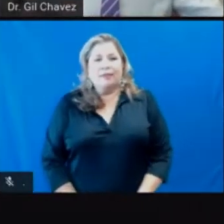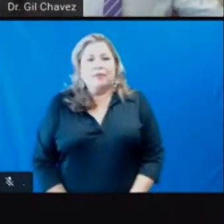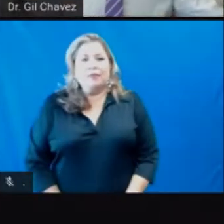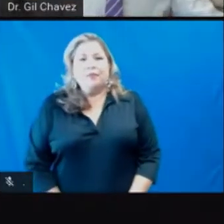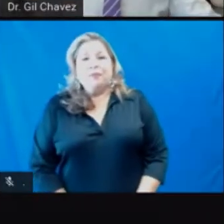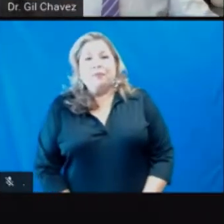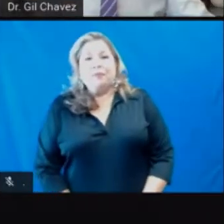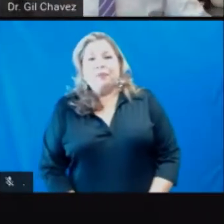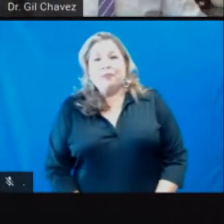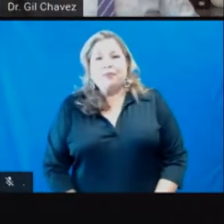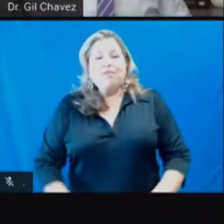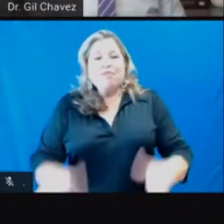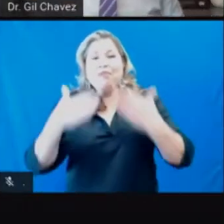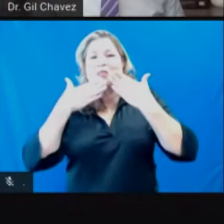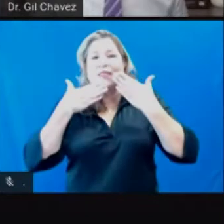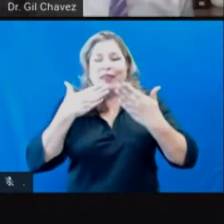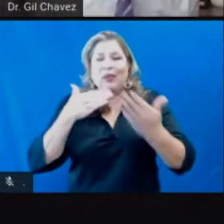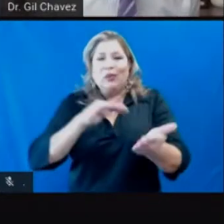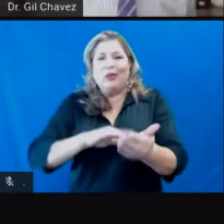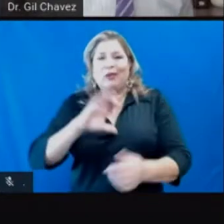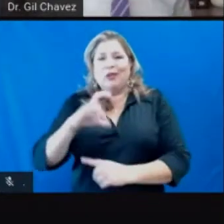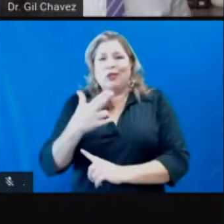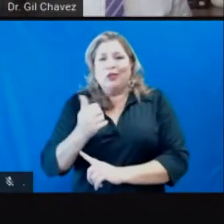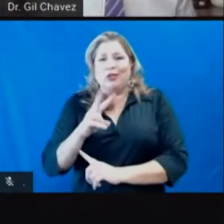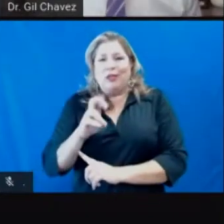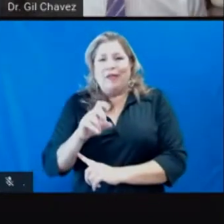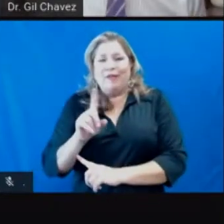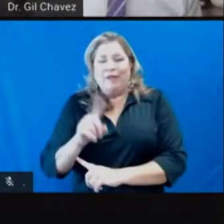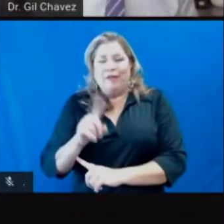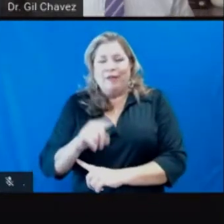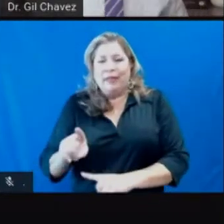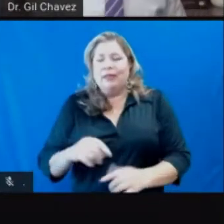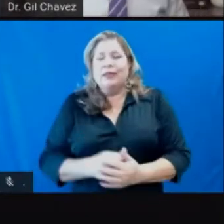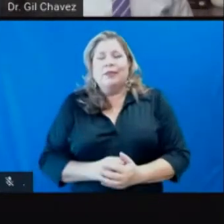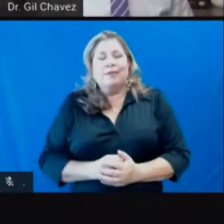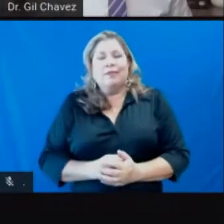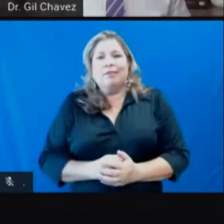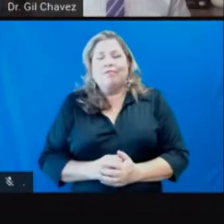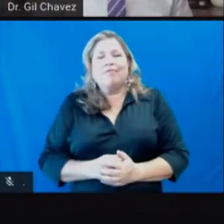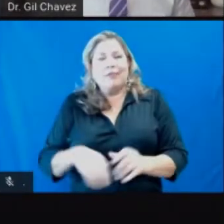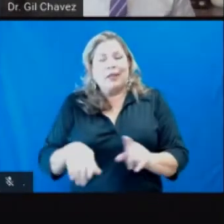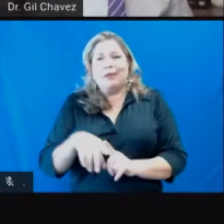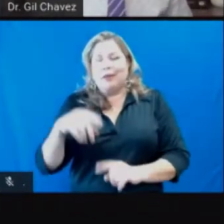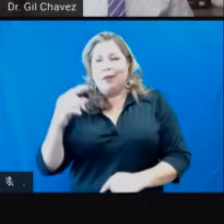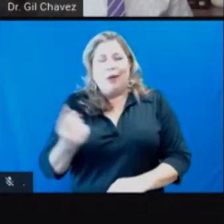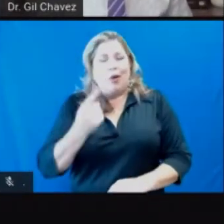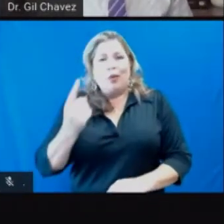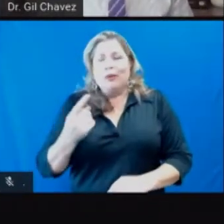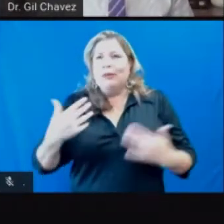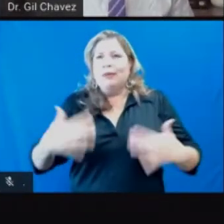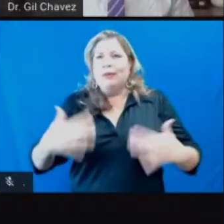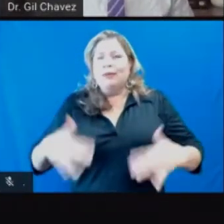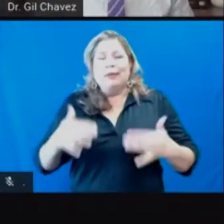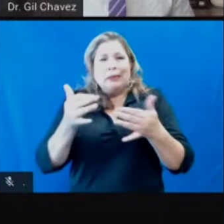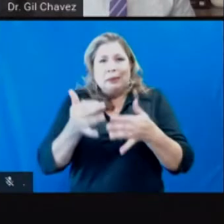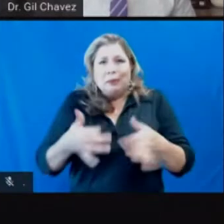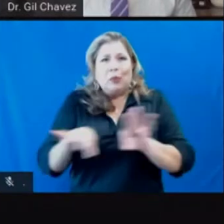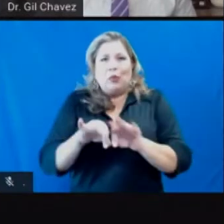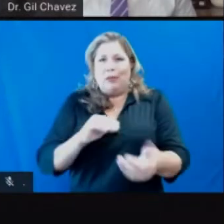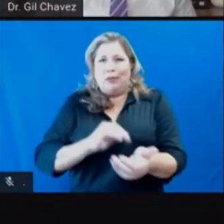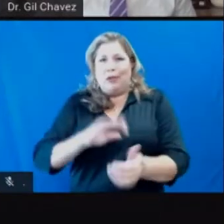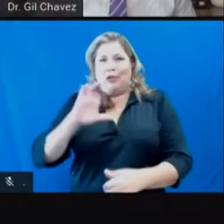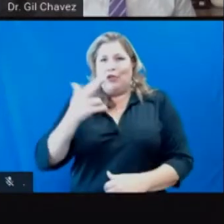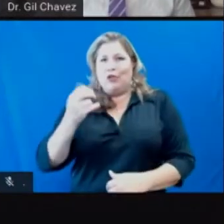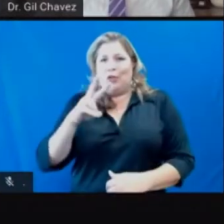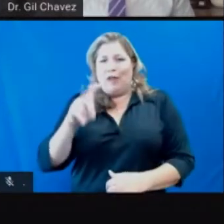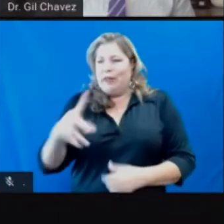Thank you, Dr. Chavez. And as always, so important to have Dr. Chavez as part of our team, both